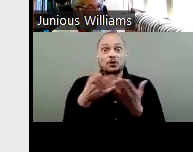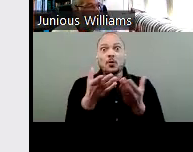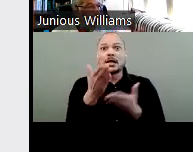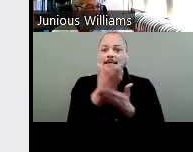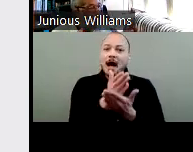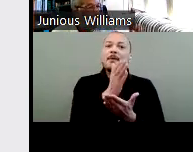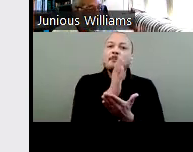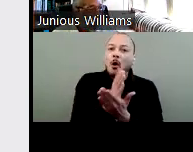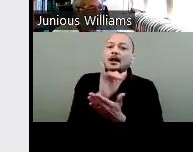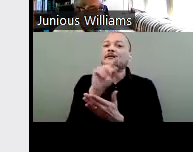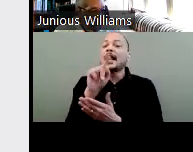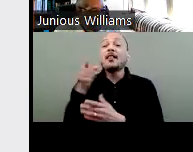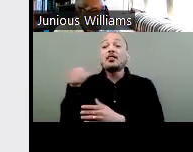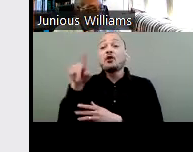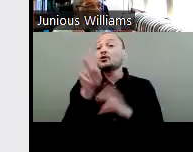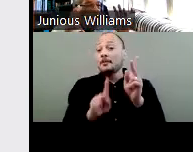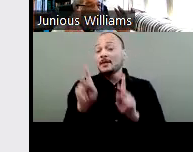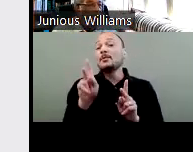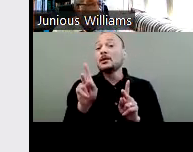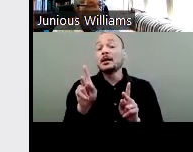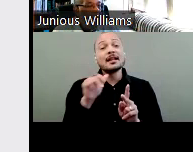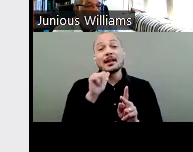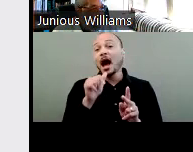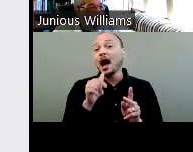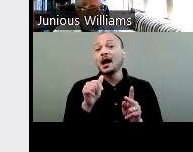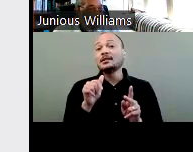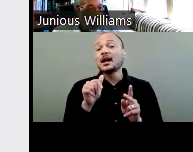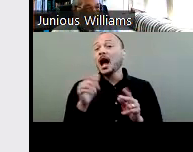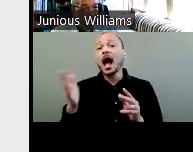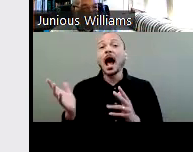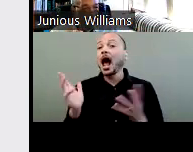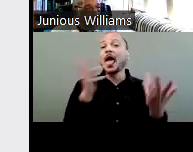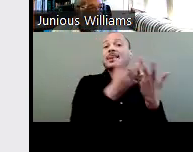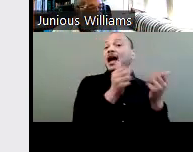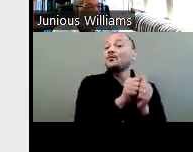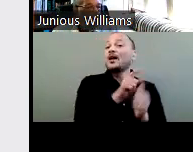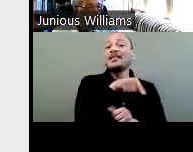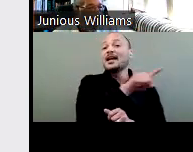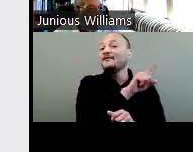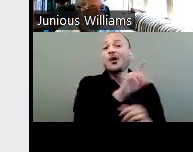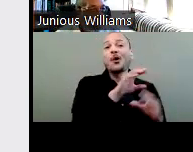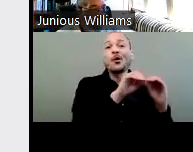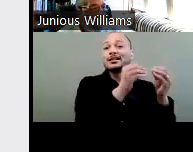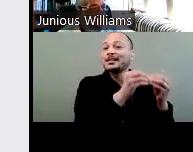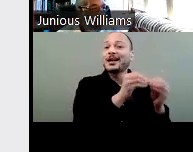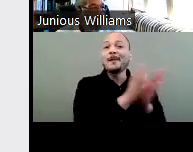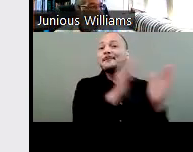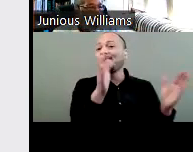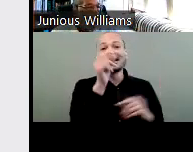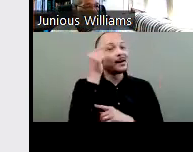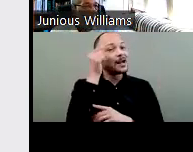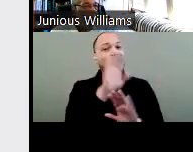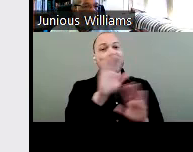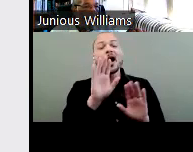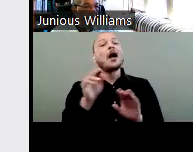component of. These are people who are not aligned with any of the organizations or any of the public bureaucracies. Their